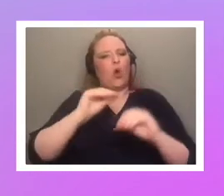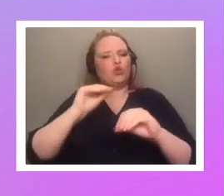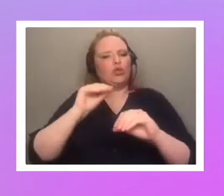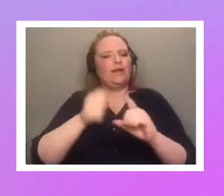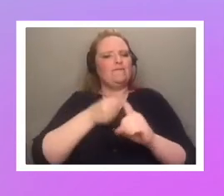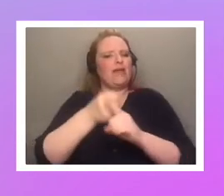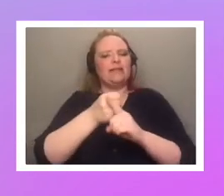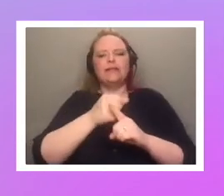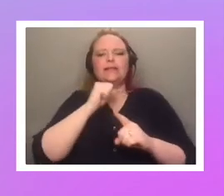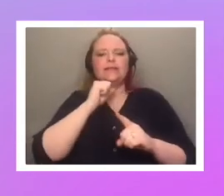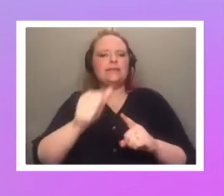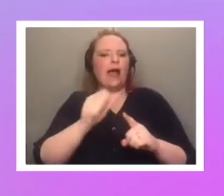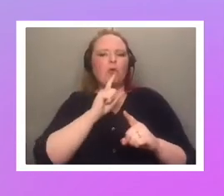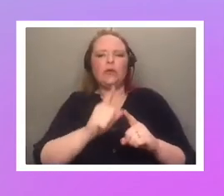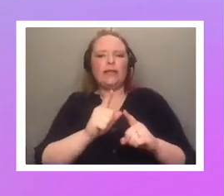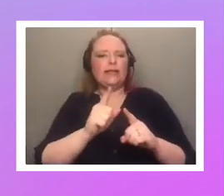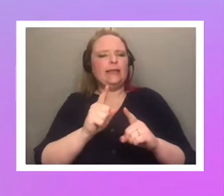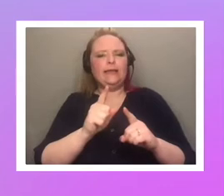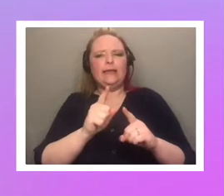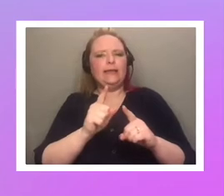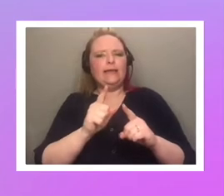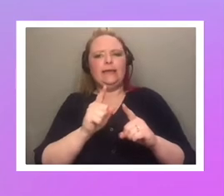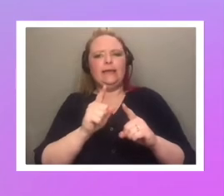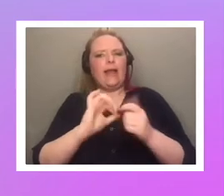isn't really a way we can go about this.